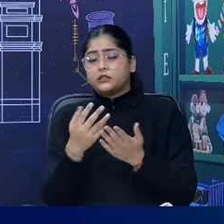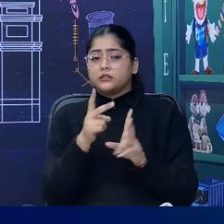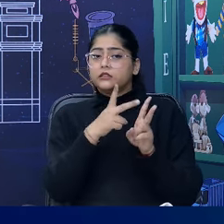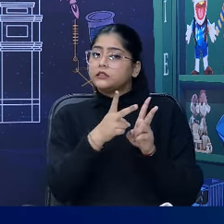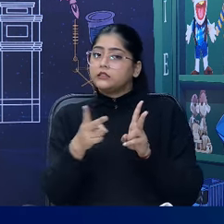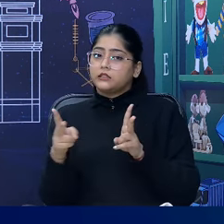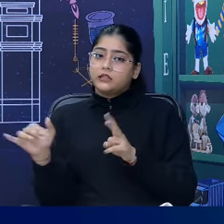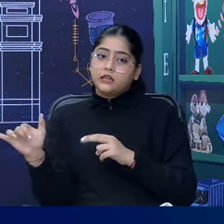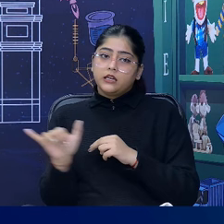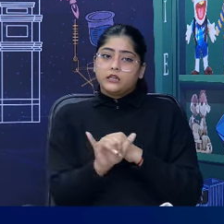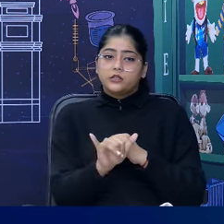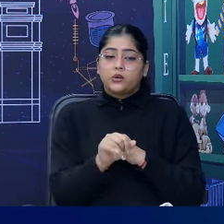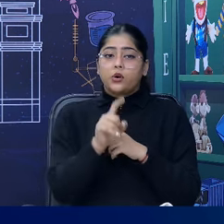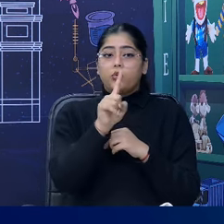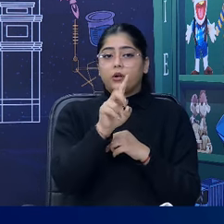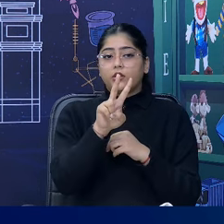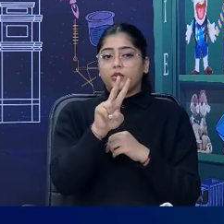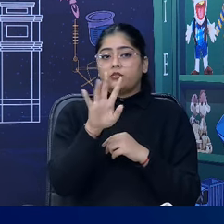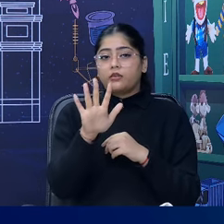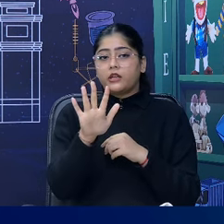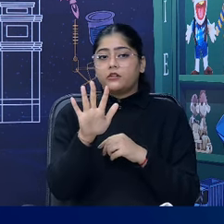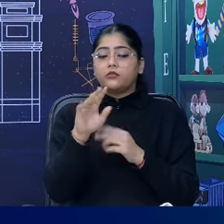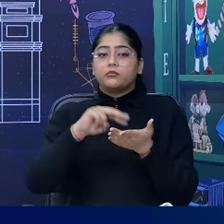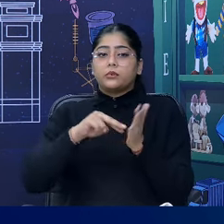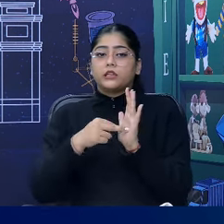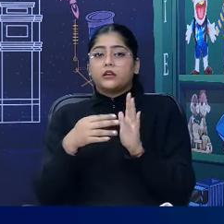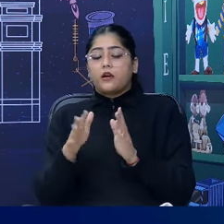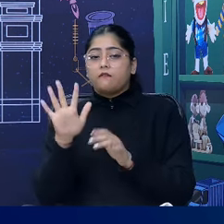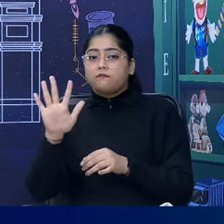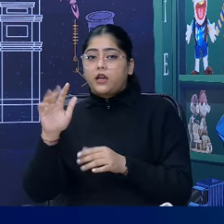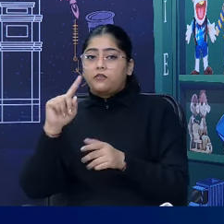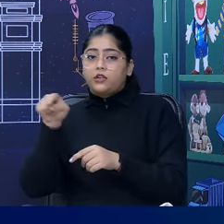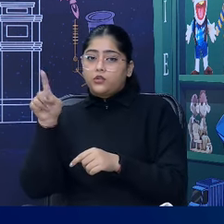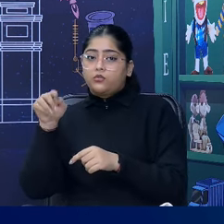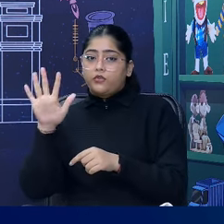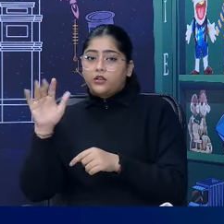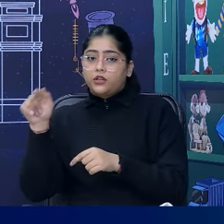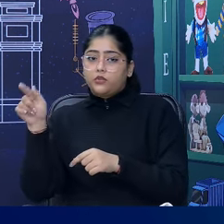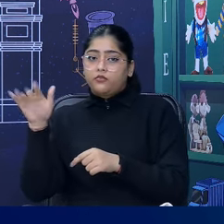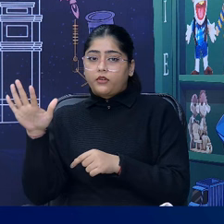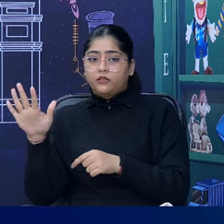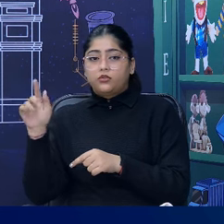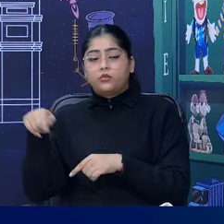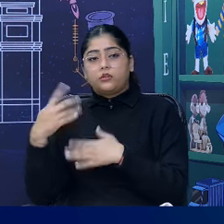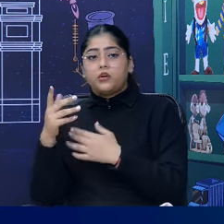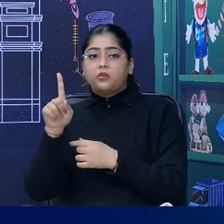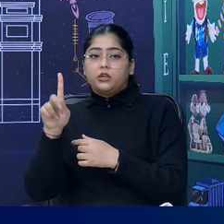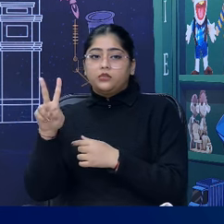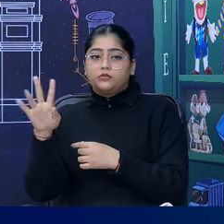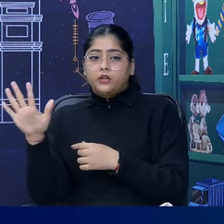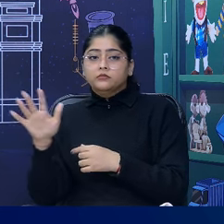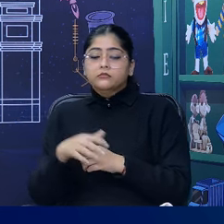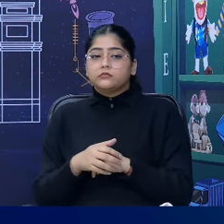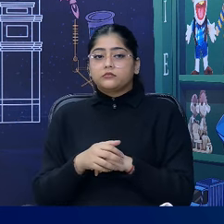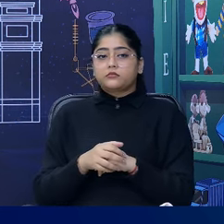and 125 is a cube of 5. So here we need to just tell the checker